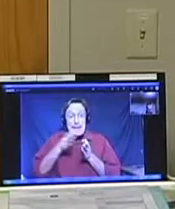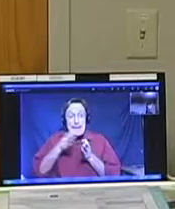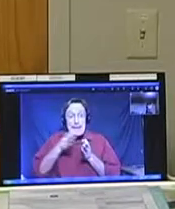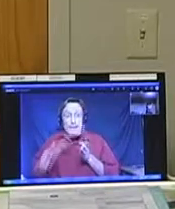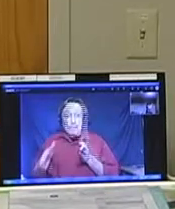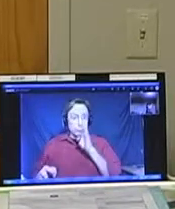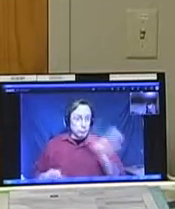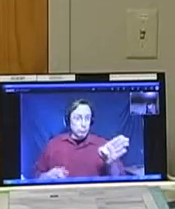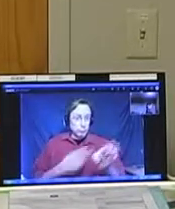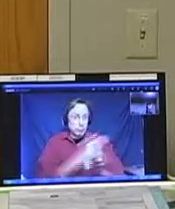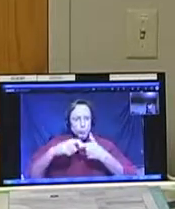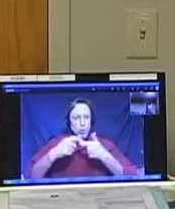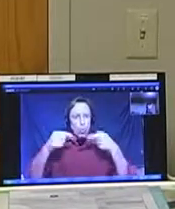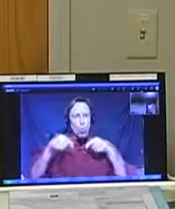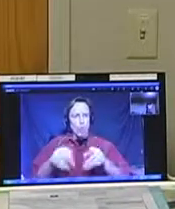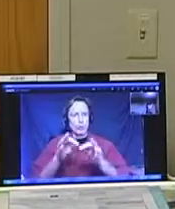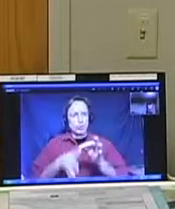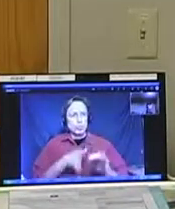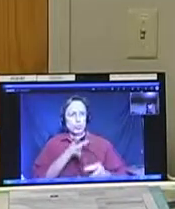say.